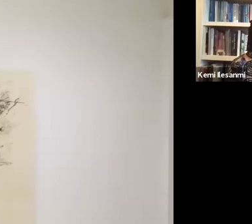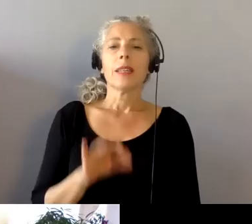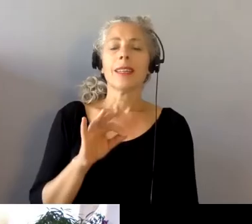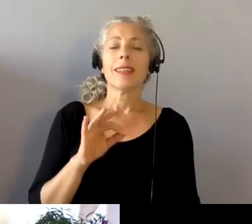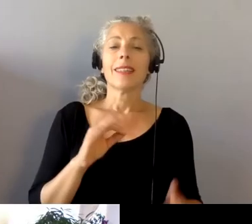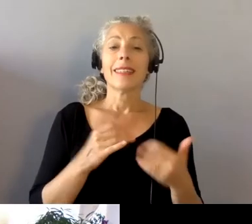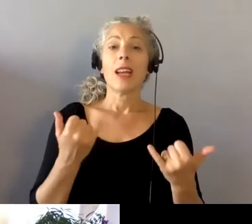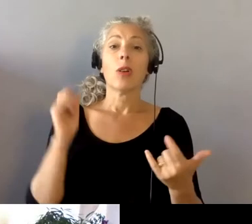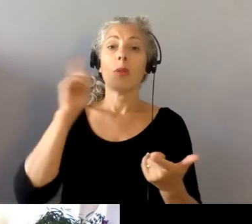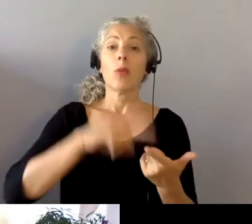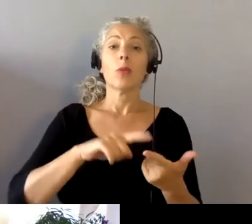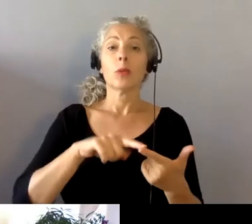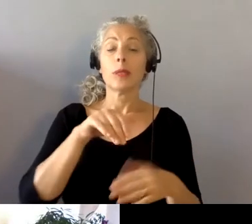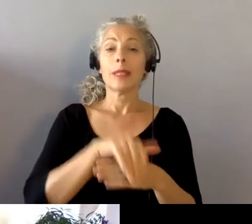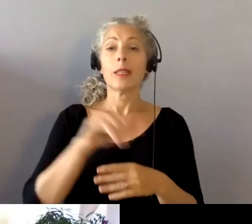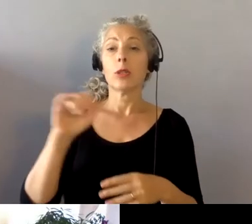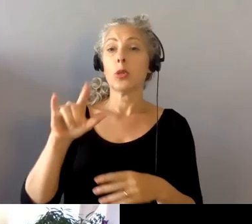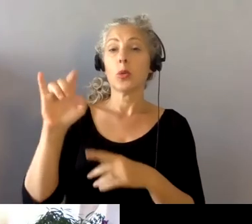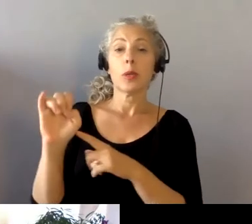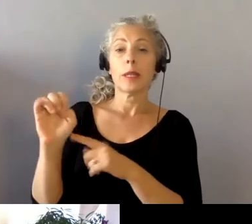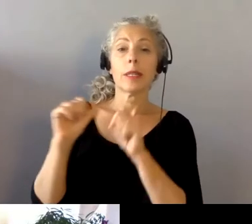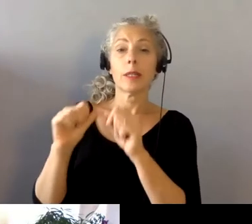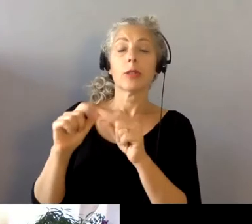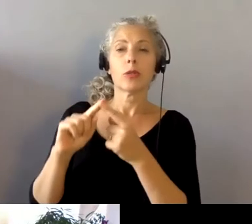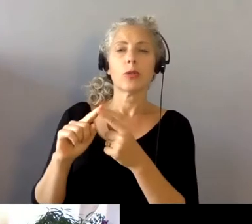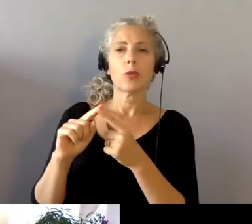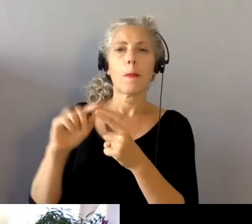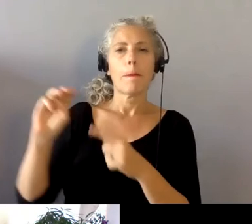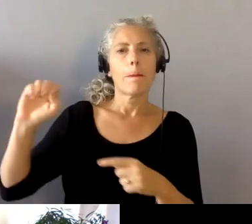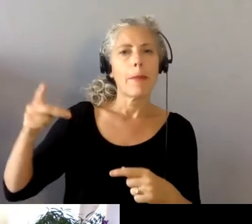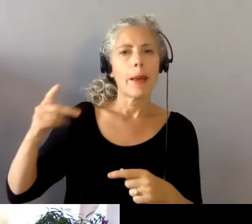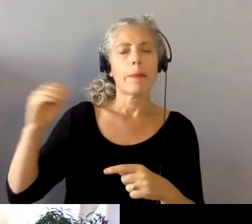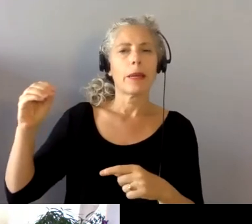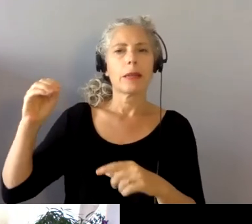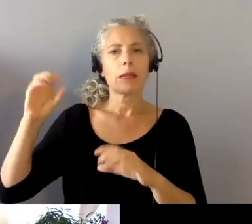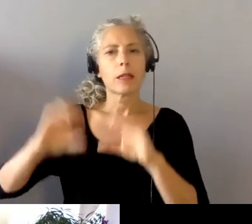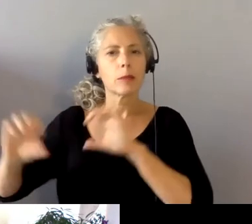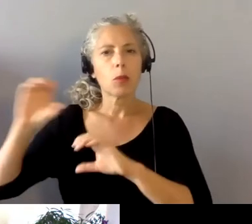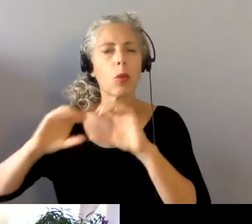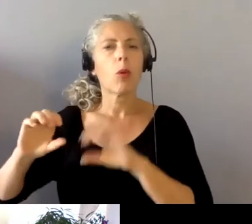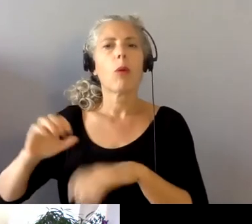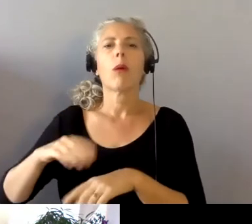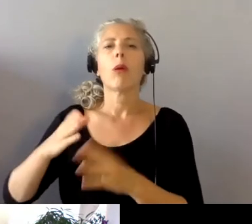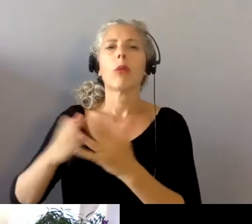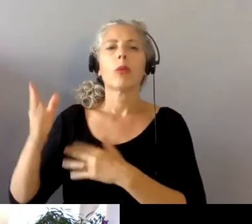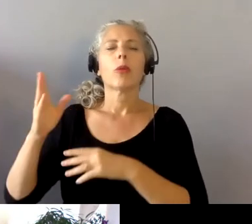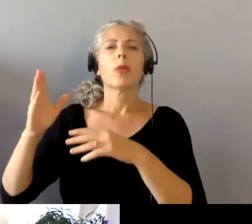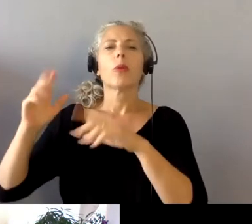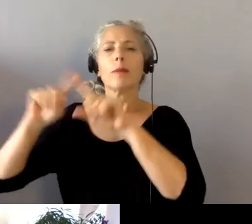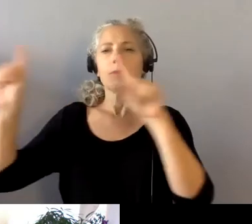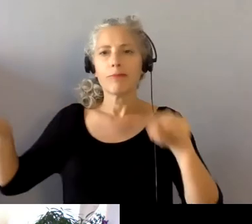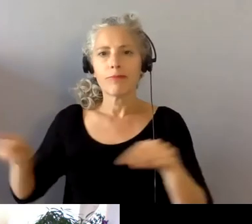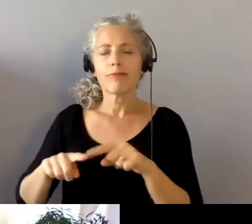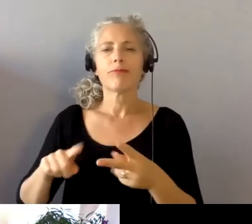this evening, Julie continues to map and explore across canvases, institutions, and